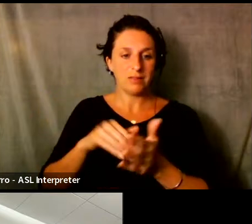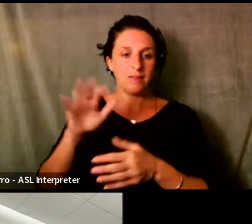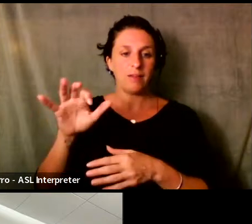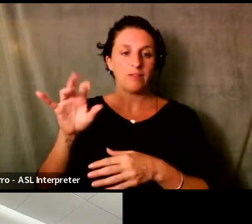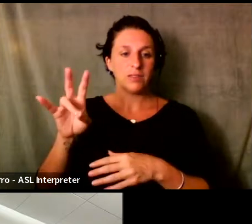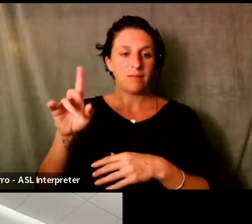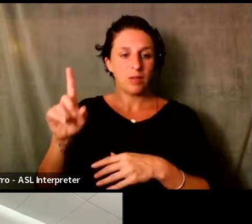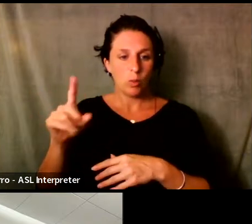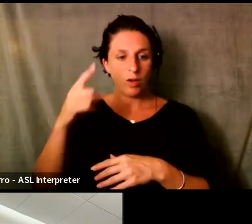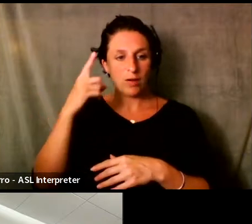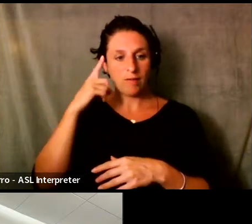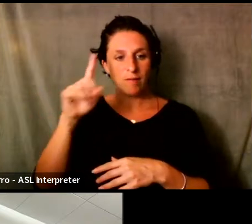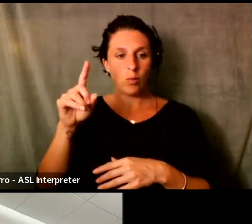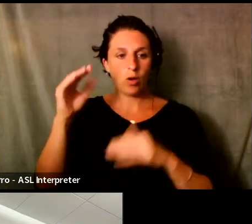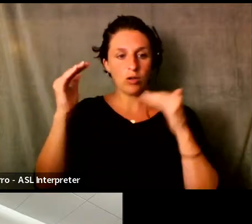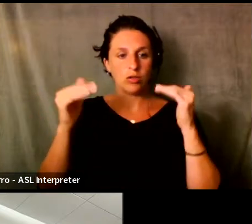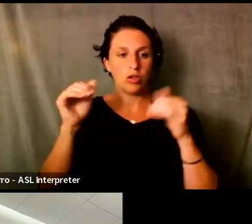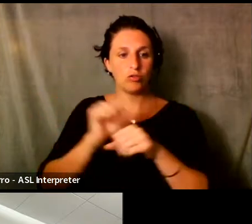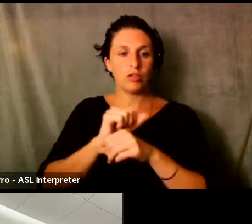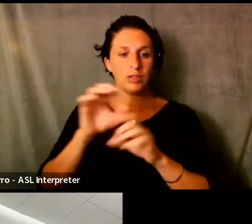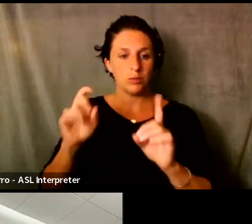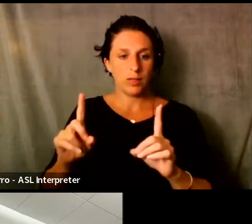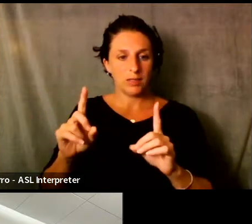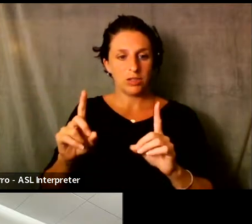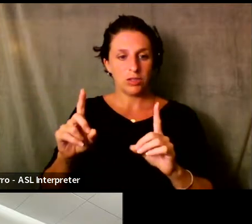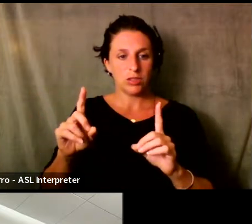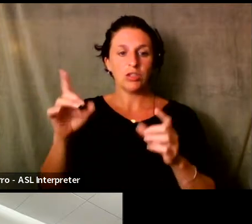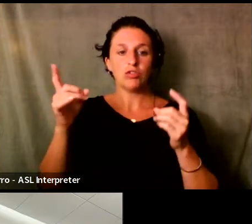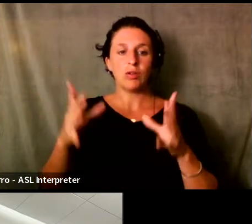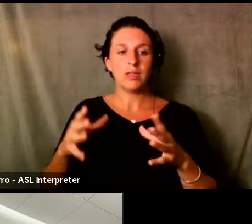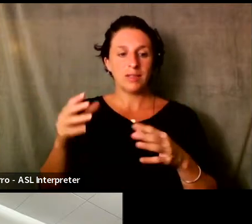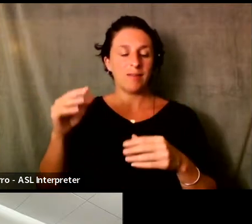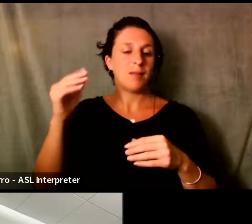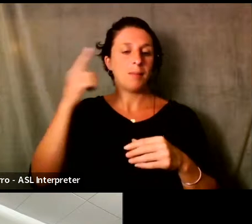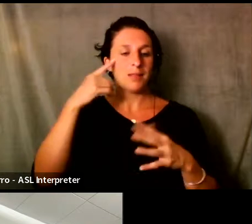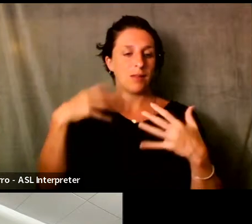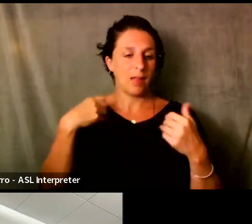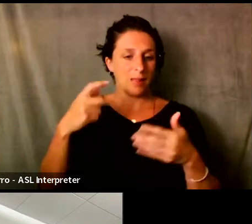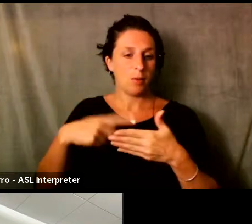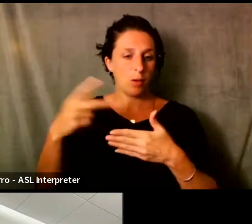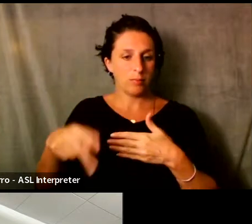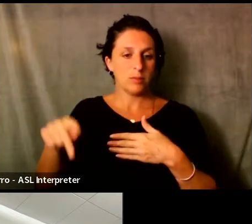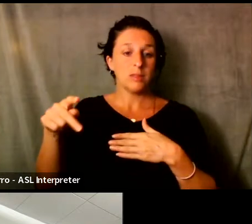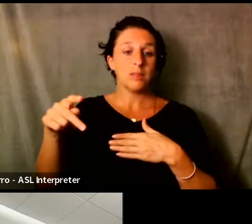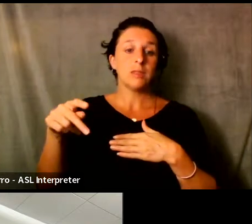$215,571, 221 workdays. April Torres, Director of Mental Health Programs,